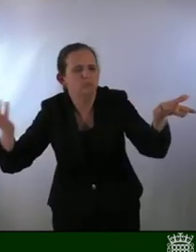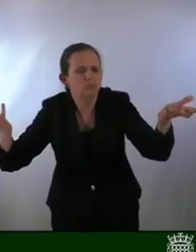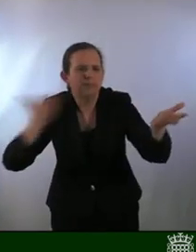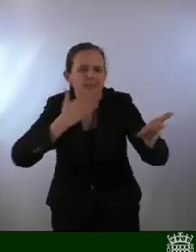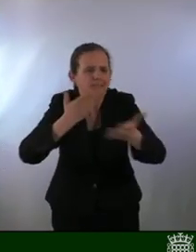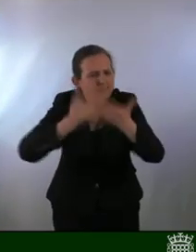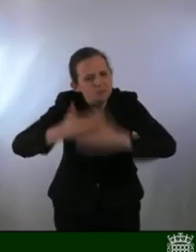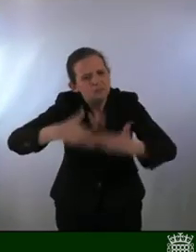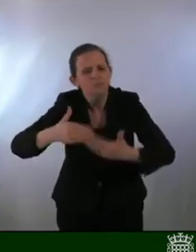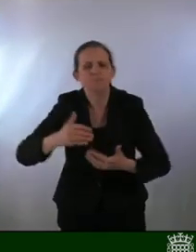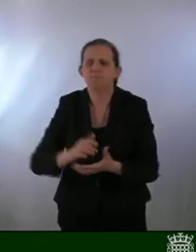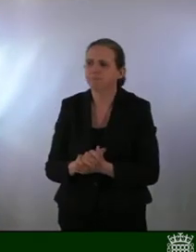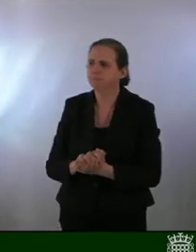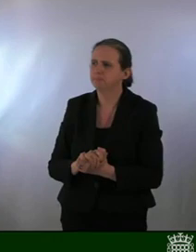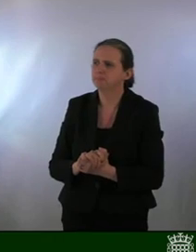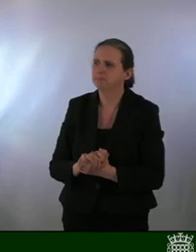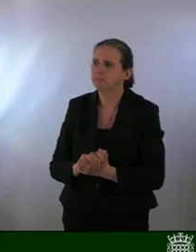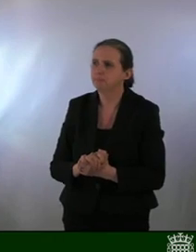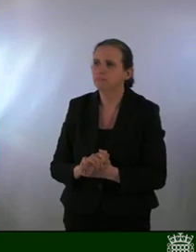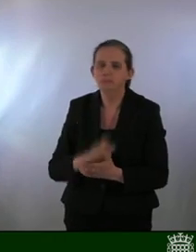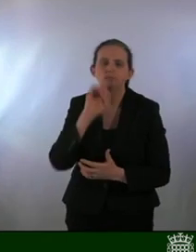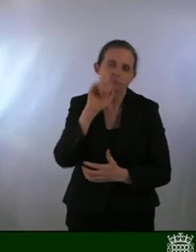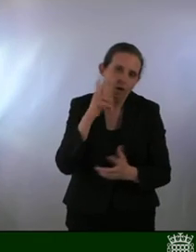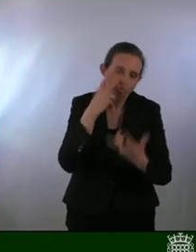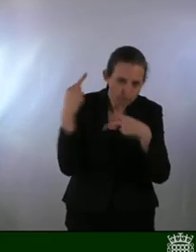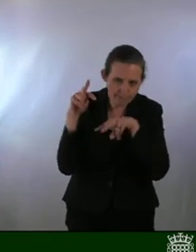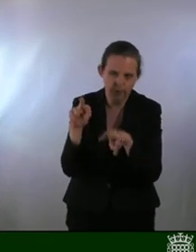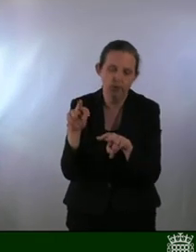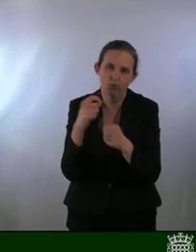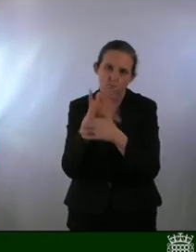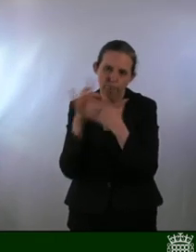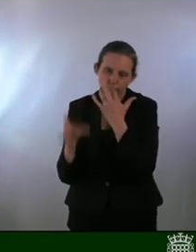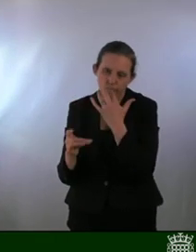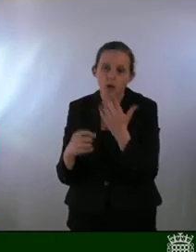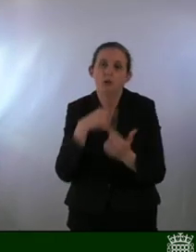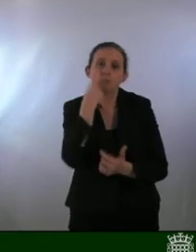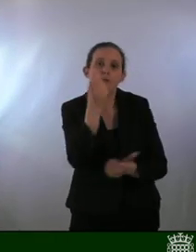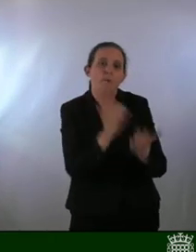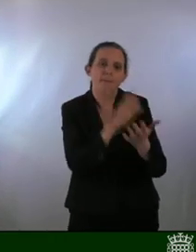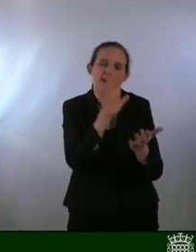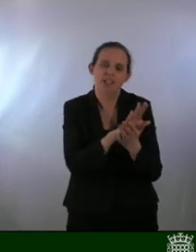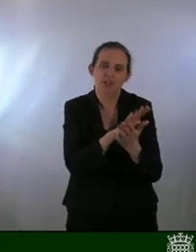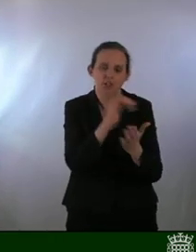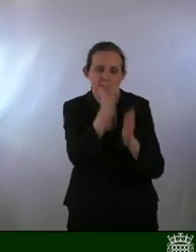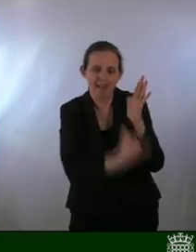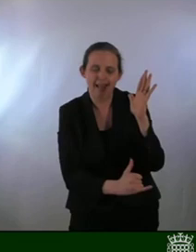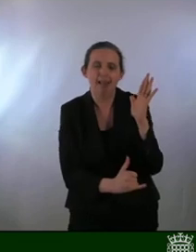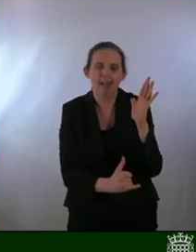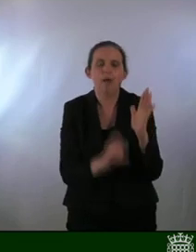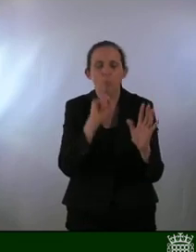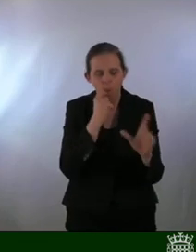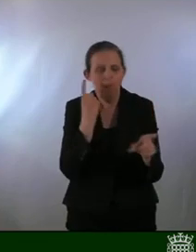Yes. We are, of course, reviewing all of those points, and there are some measures in the bill tomorrow directly to be able to